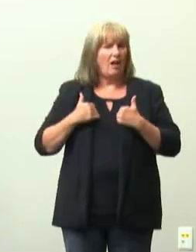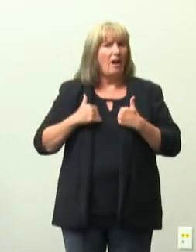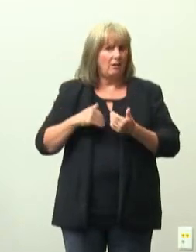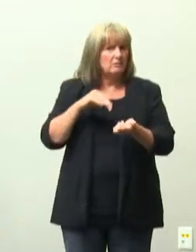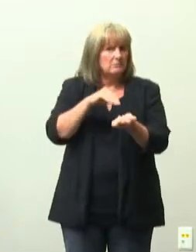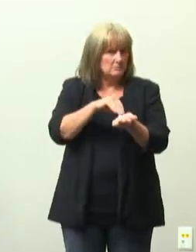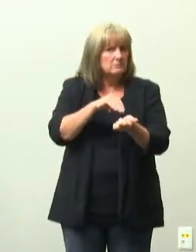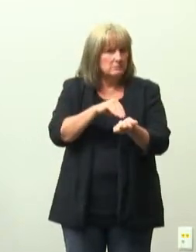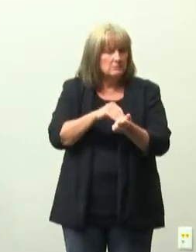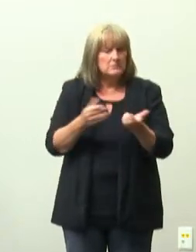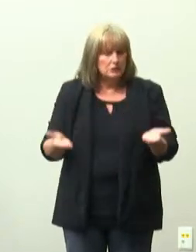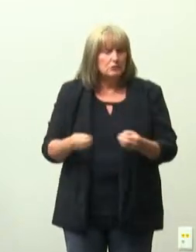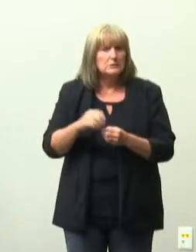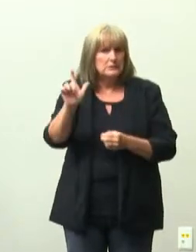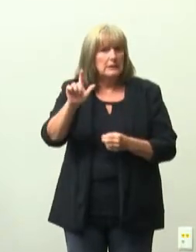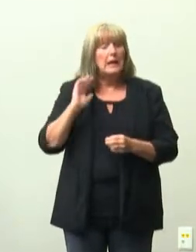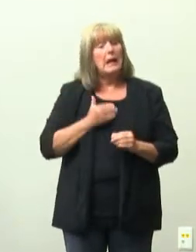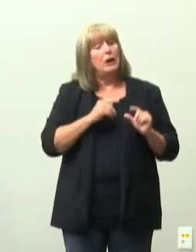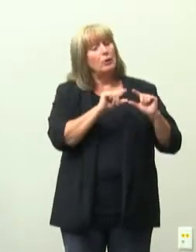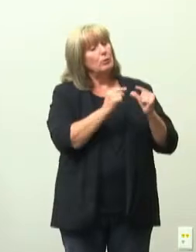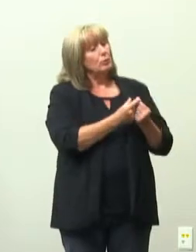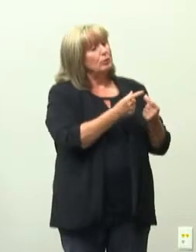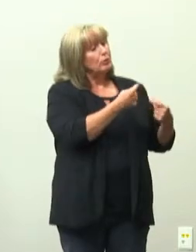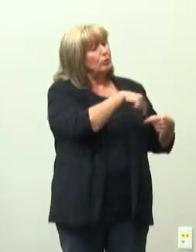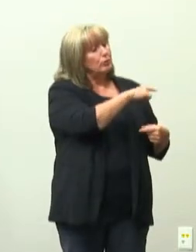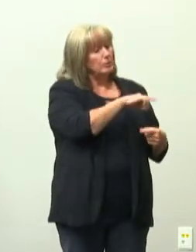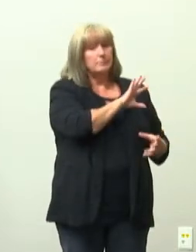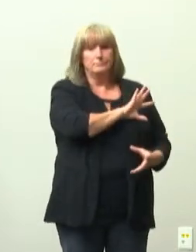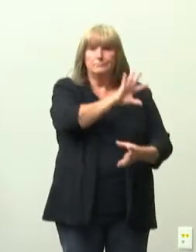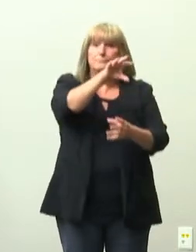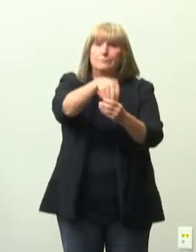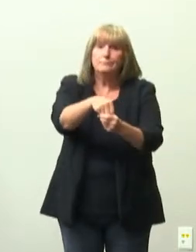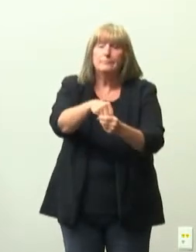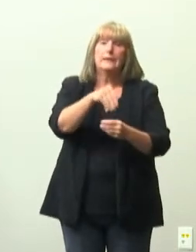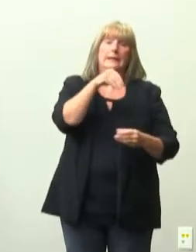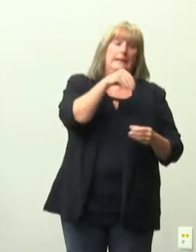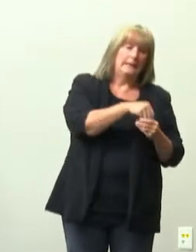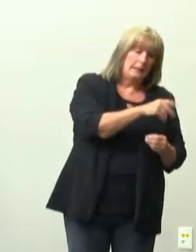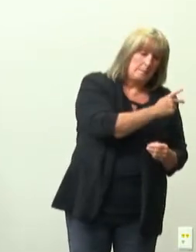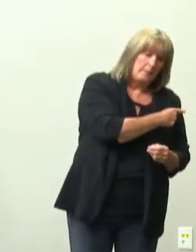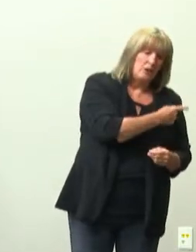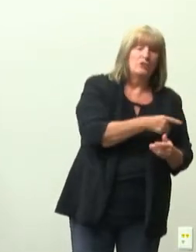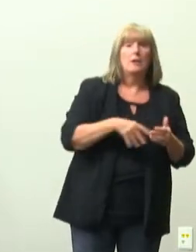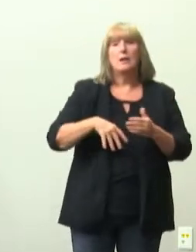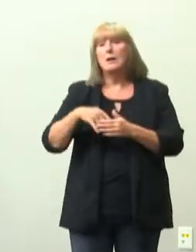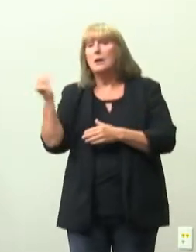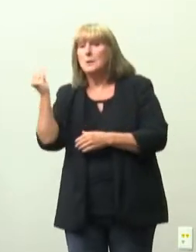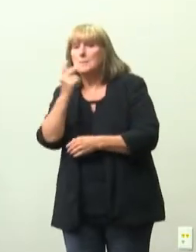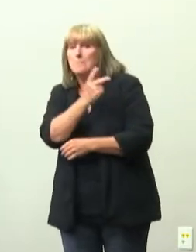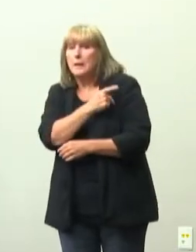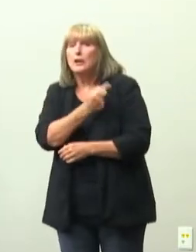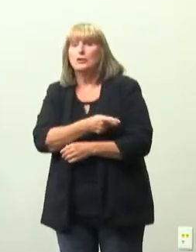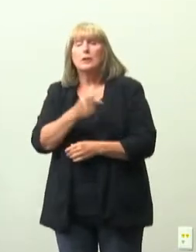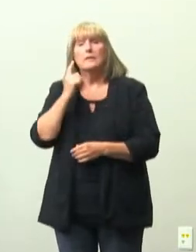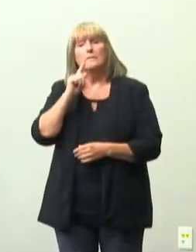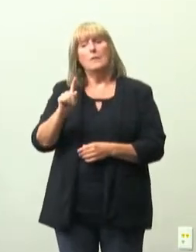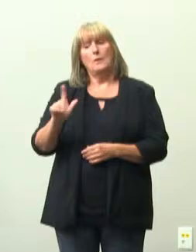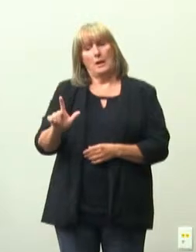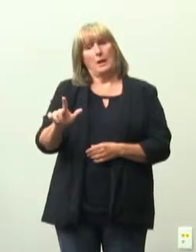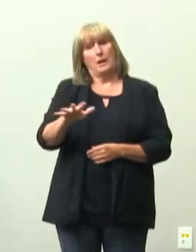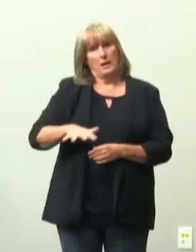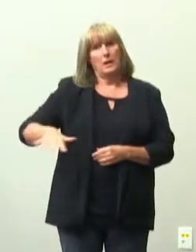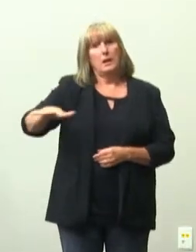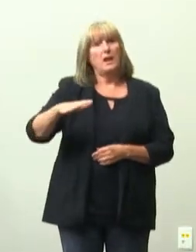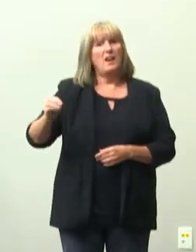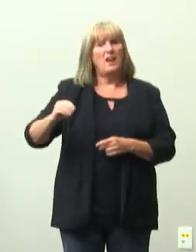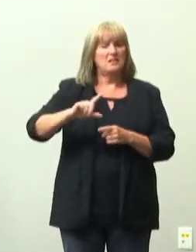Lincoln, and our group has been involved from the inpatient, outpatient side of the entire pulmonary care in Lincoln, but also in